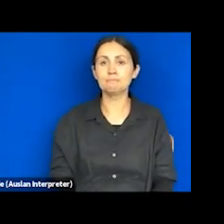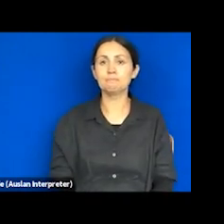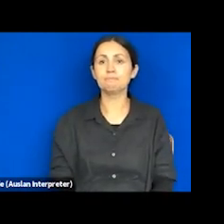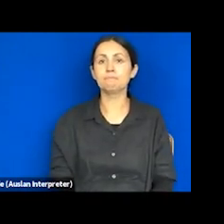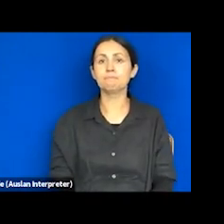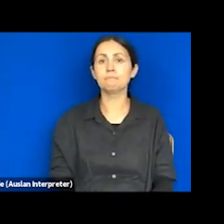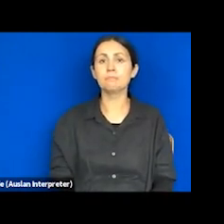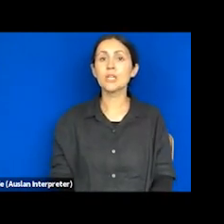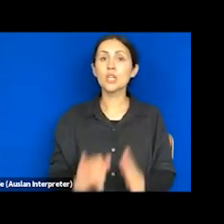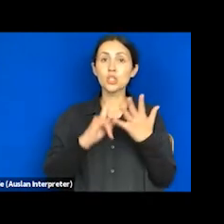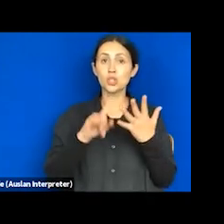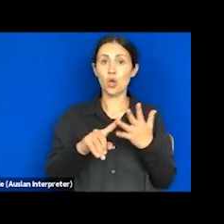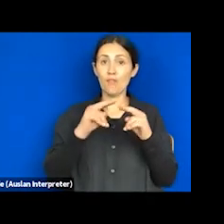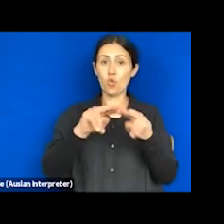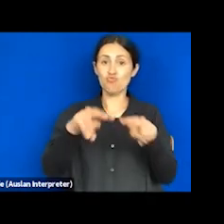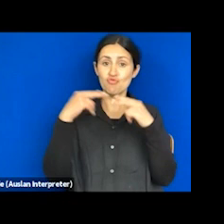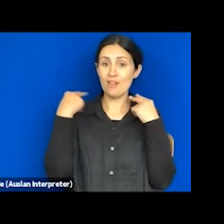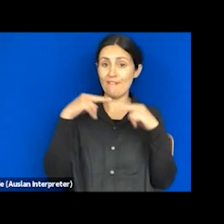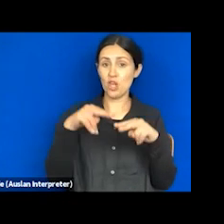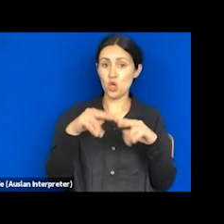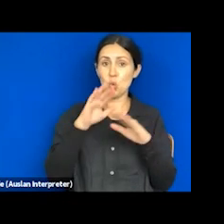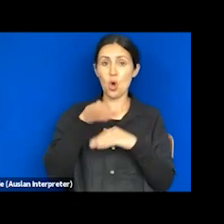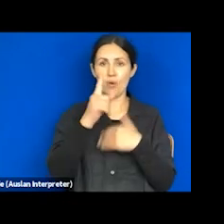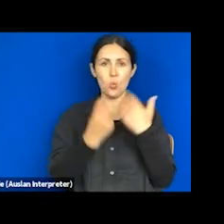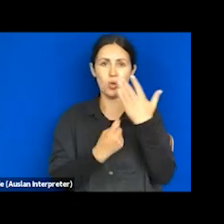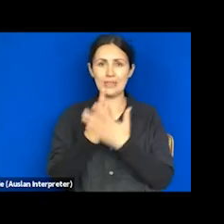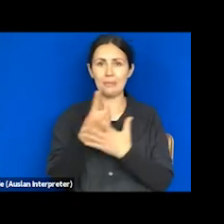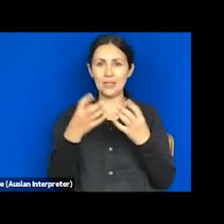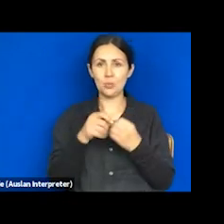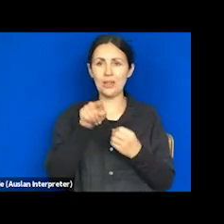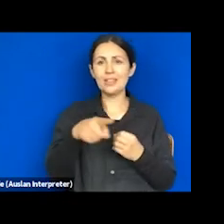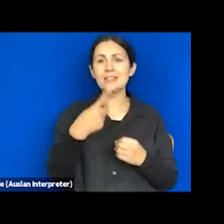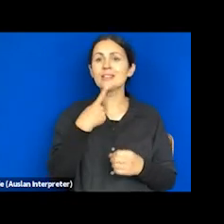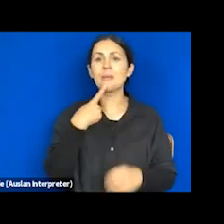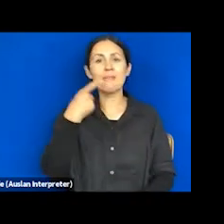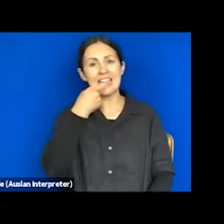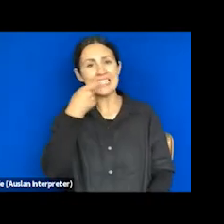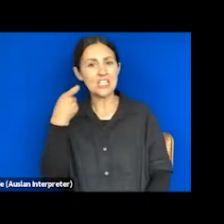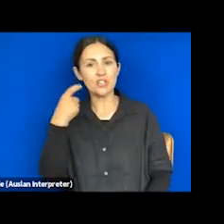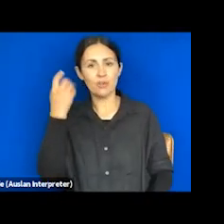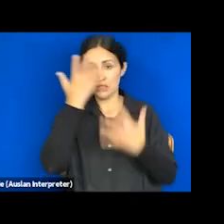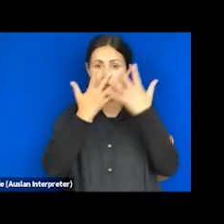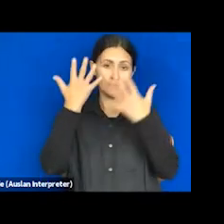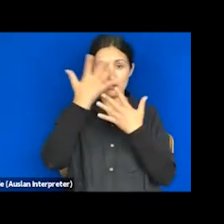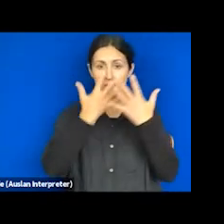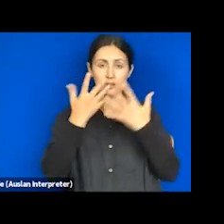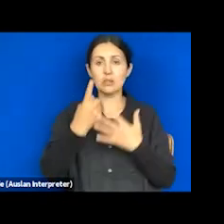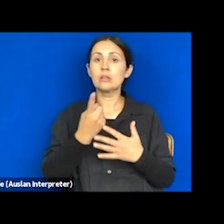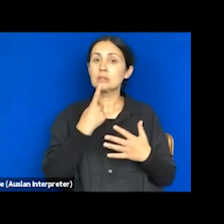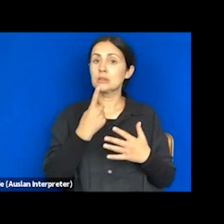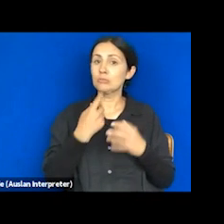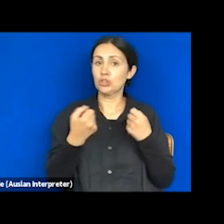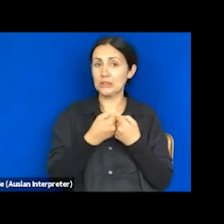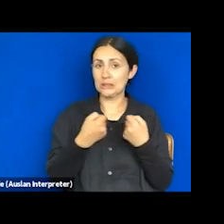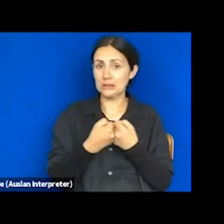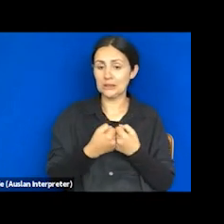So just to review a little of what's going on in the sort of addiction space for psychedelics. As